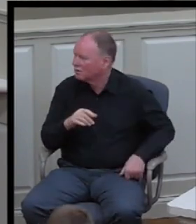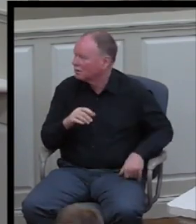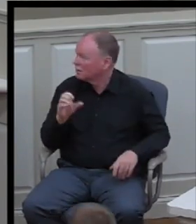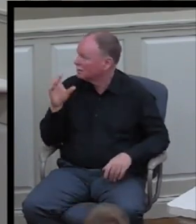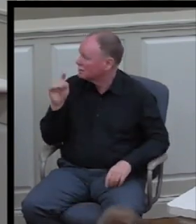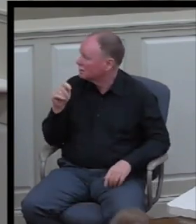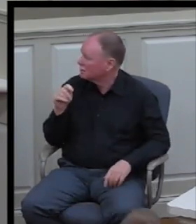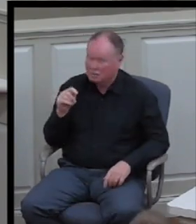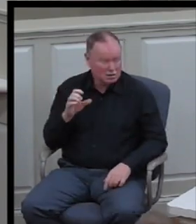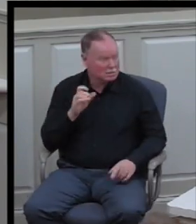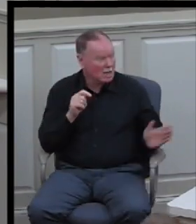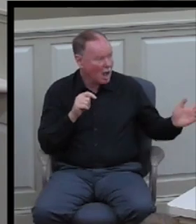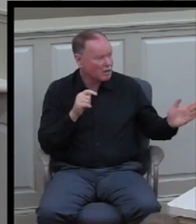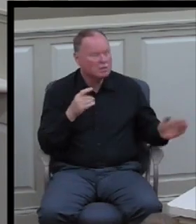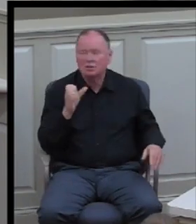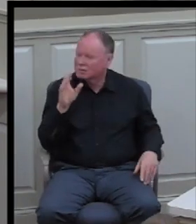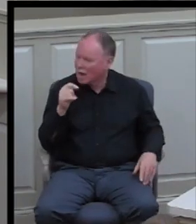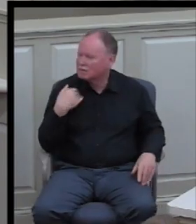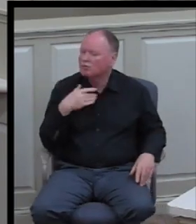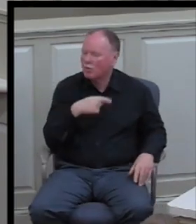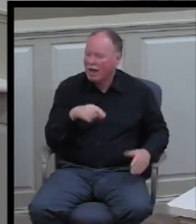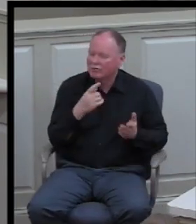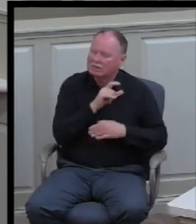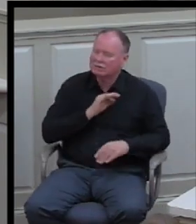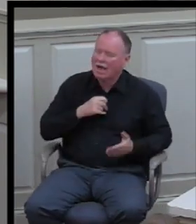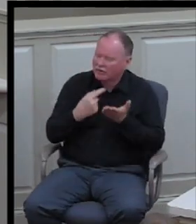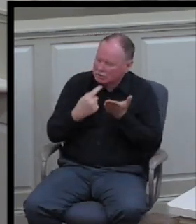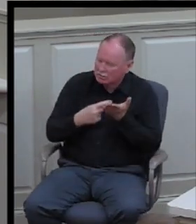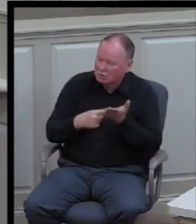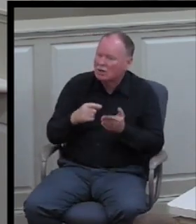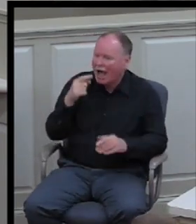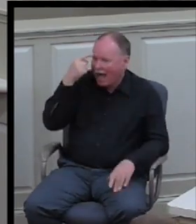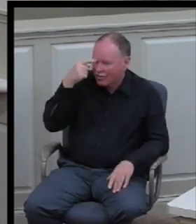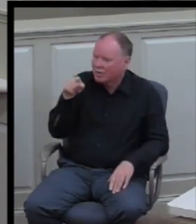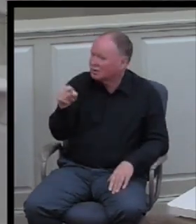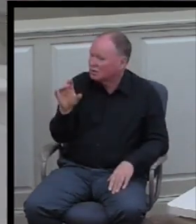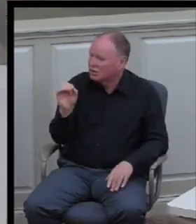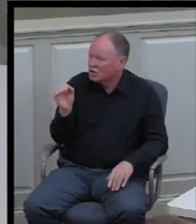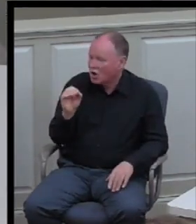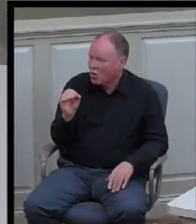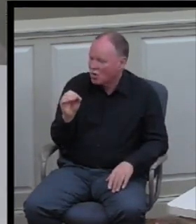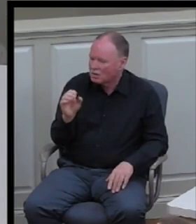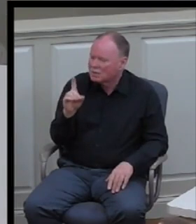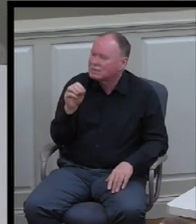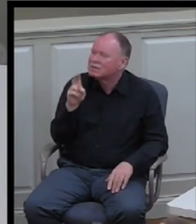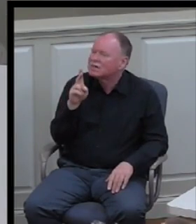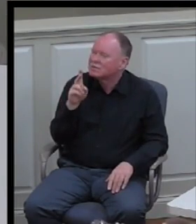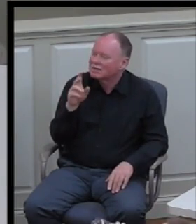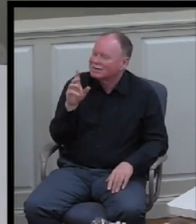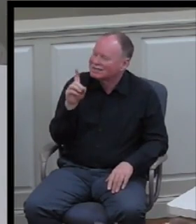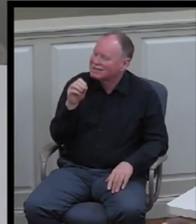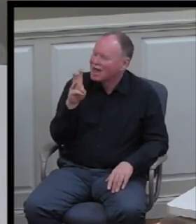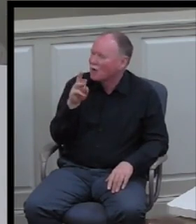do you have any comment on this? Well, we've had staff discussions. I presume, Mr. Hunn, there's no dowry that goes with that gift of